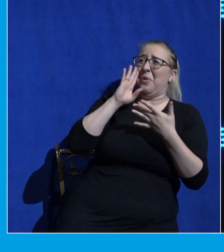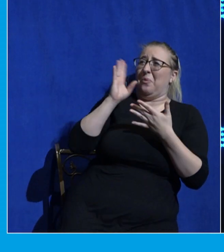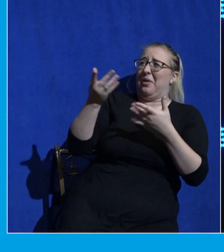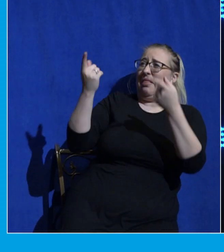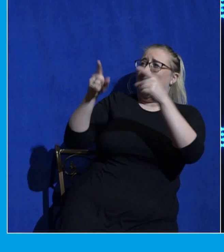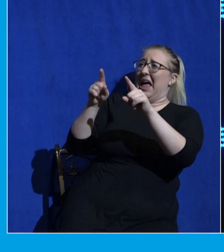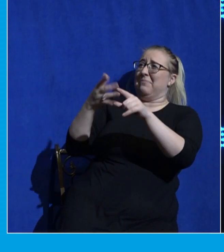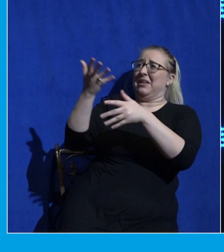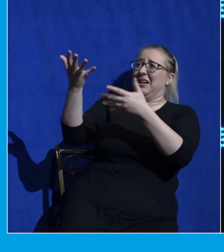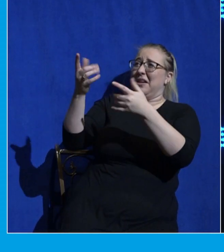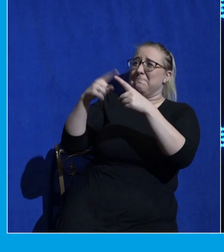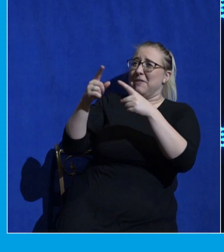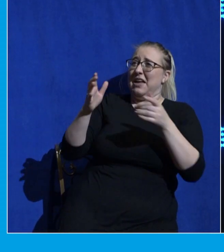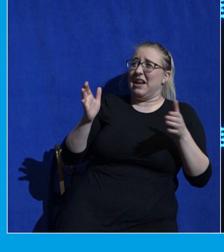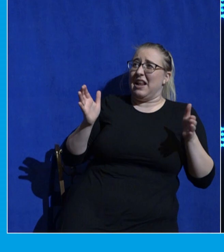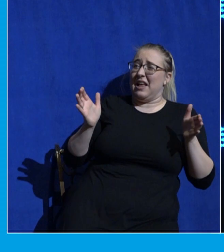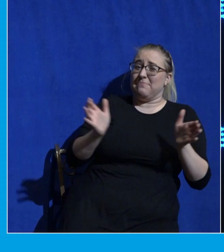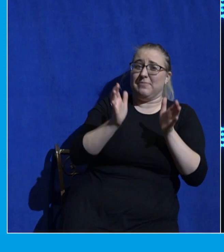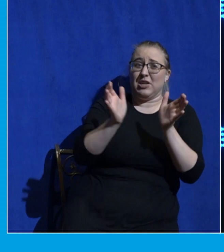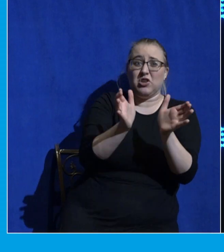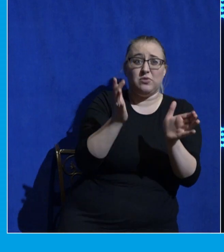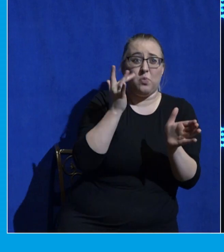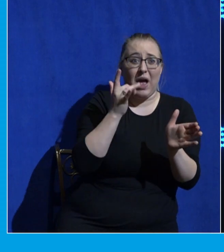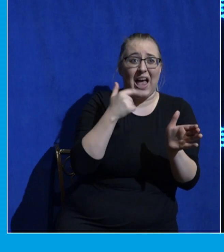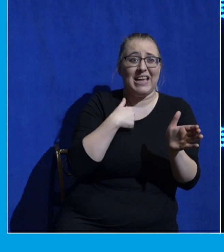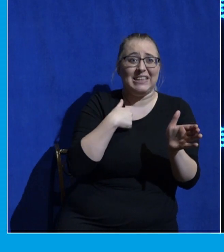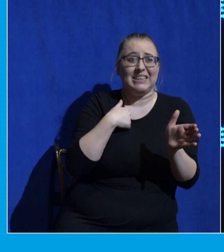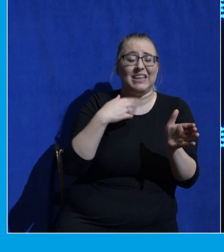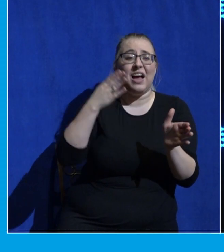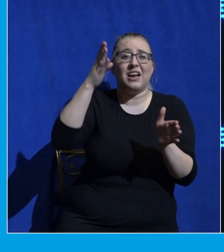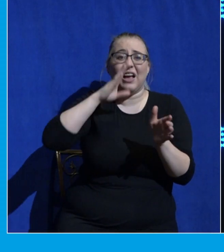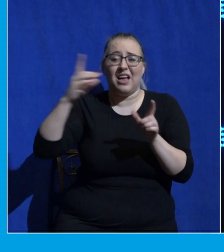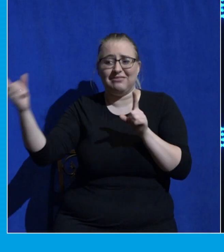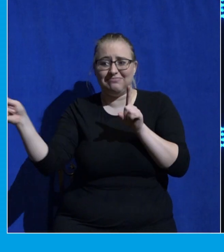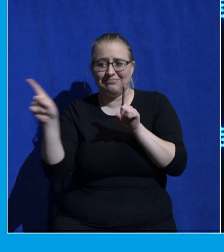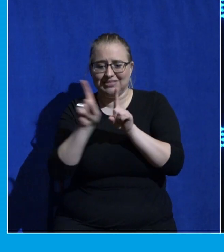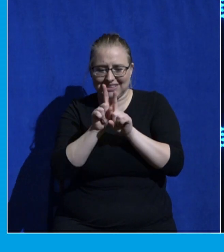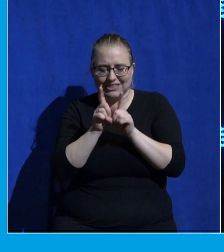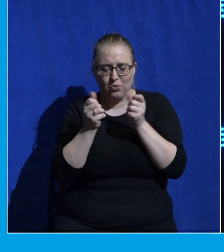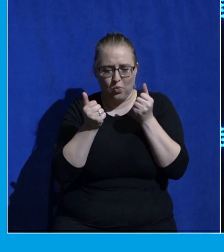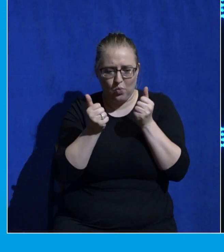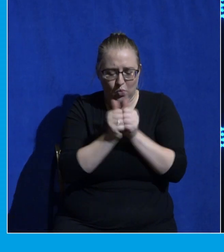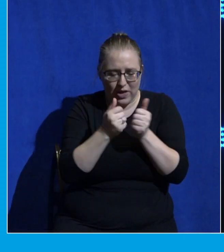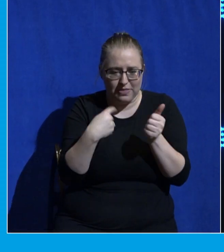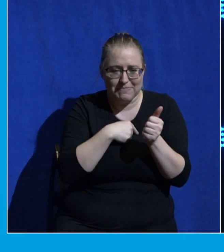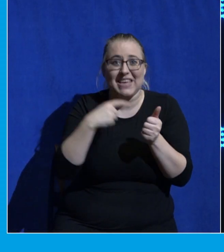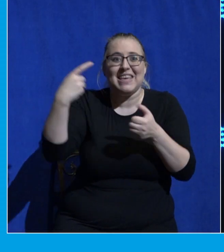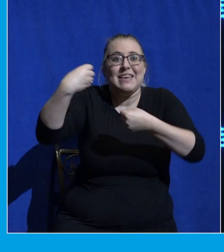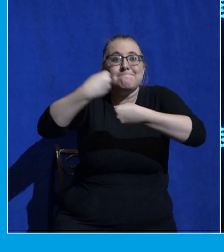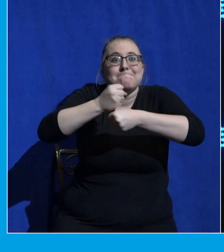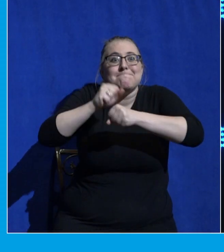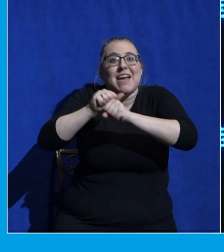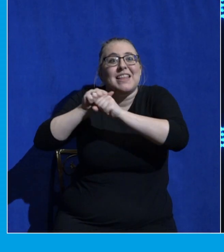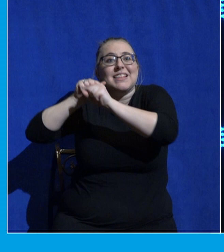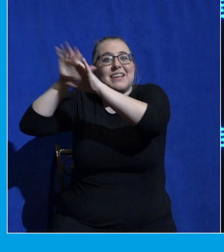here's the thing. I'm encouraging myself with the fact that I serve the God who's with me, who made the hills. But then look at the rest of the psalm. I love this because